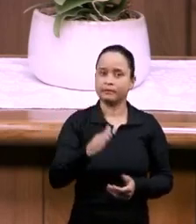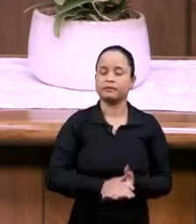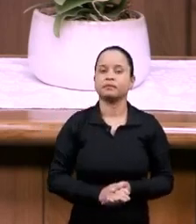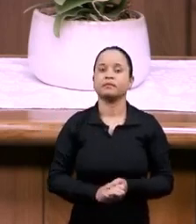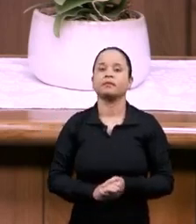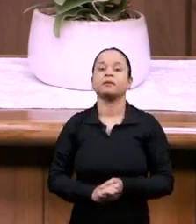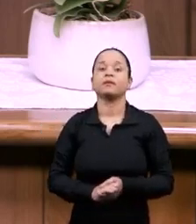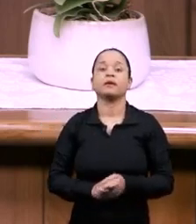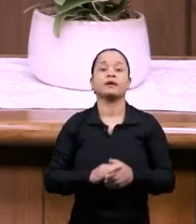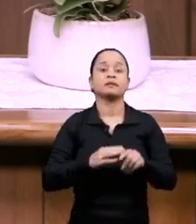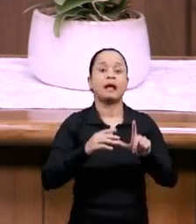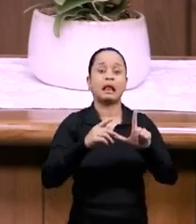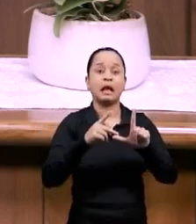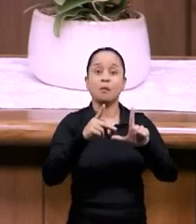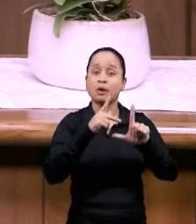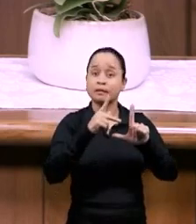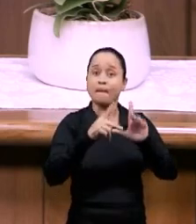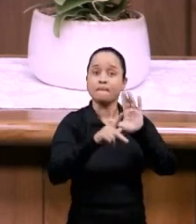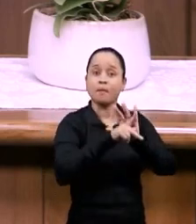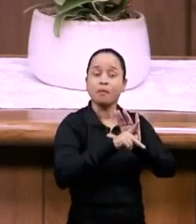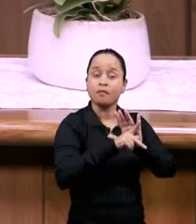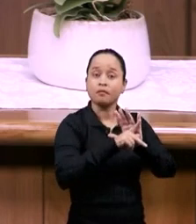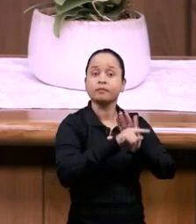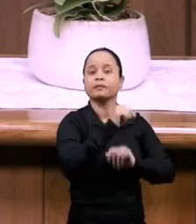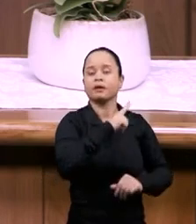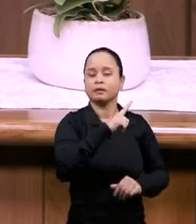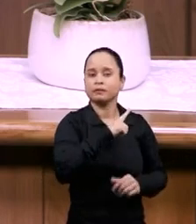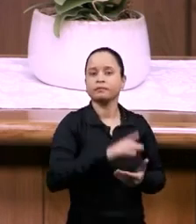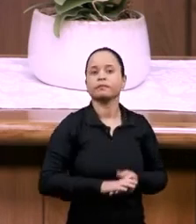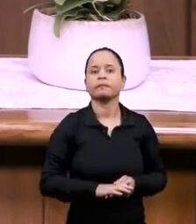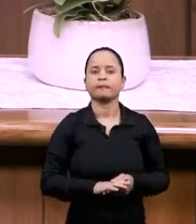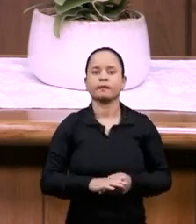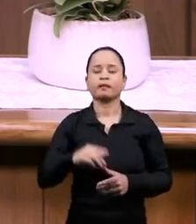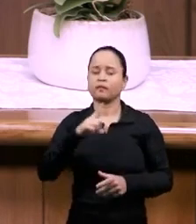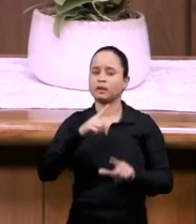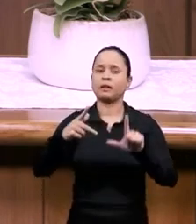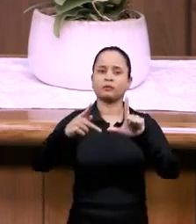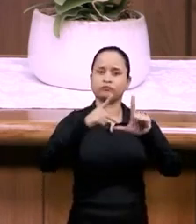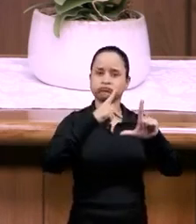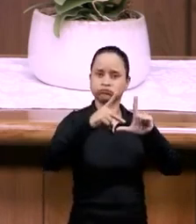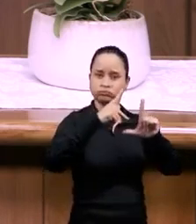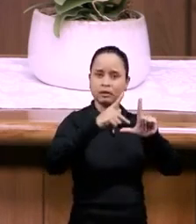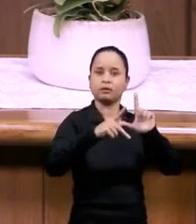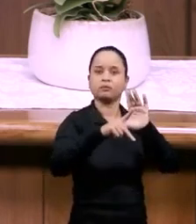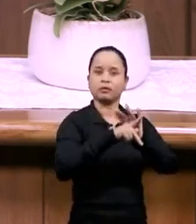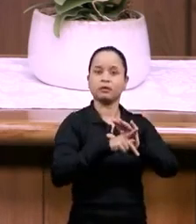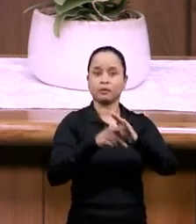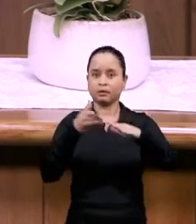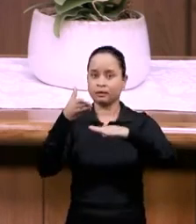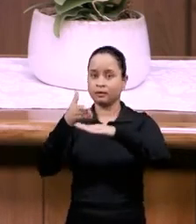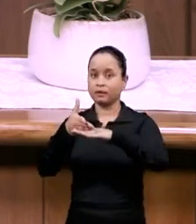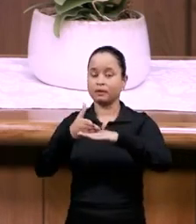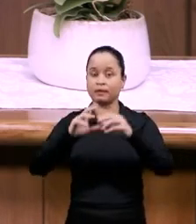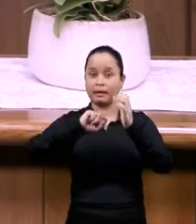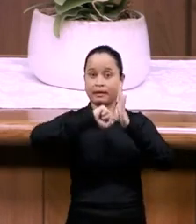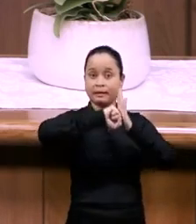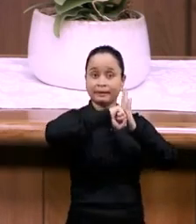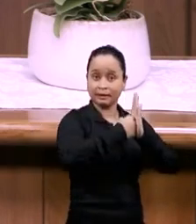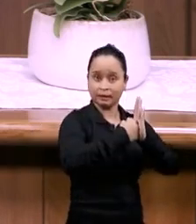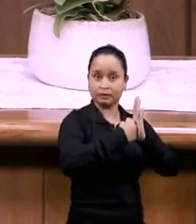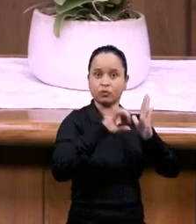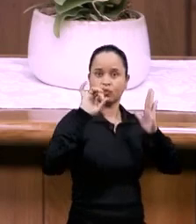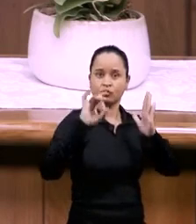portal for the pastors. So some pastors have already asked, oh, how do I find these answers? It's on the portal